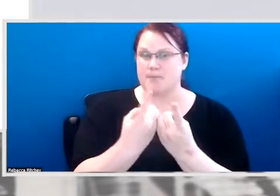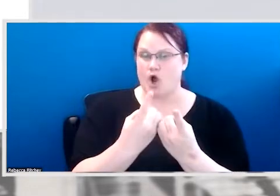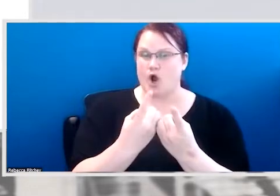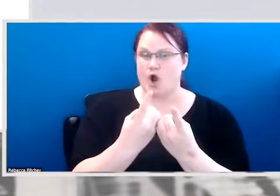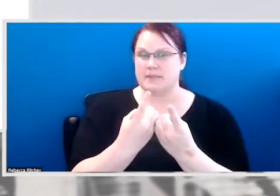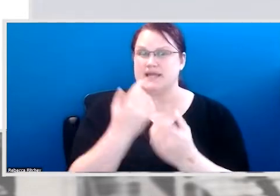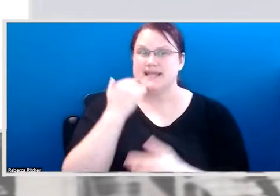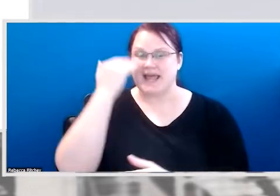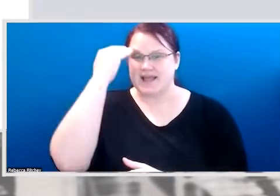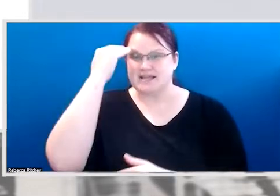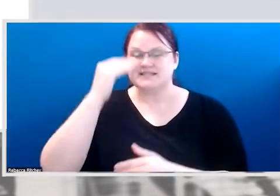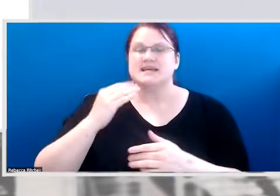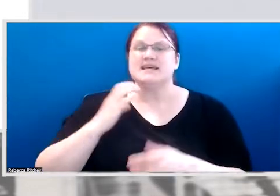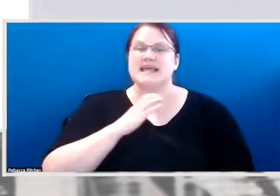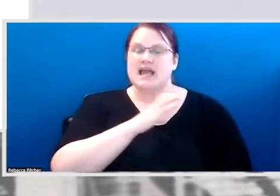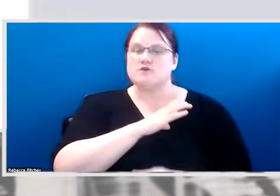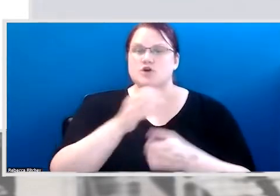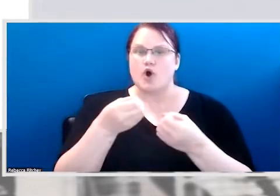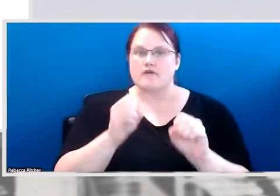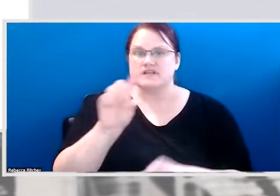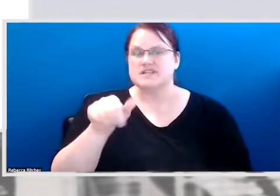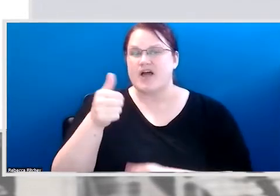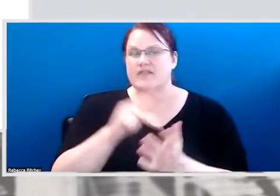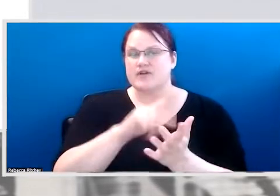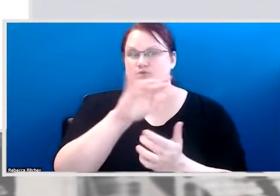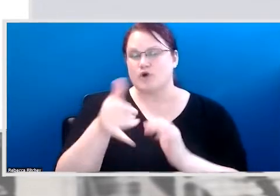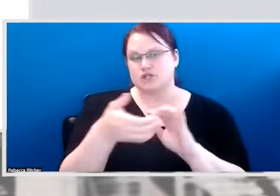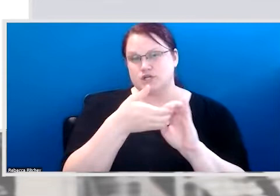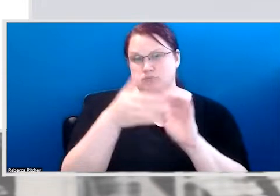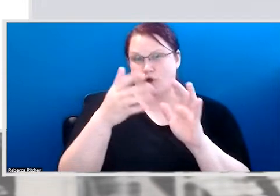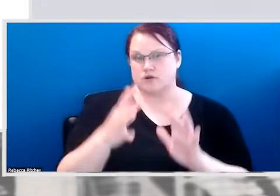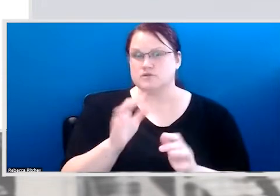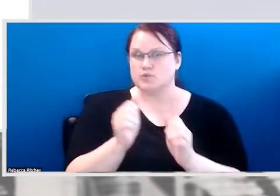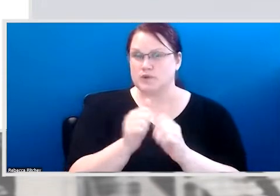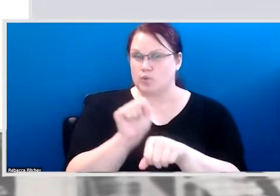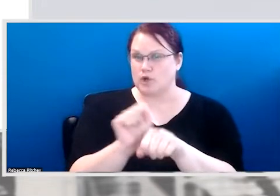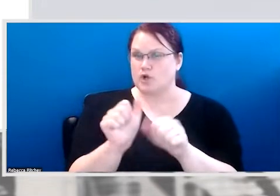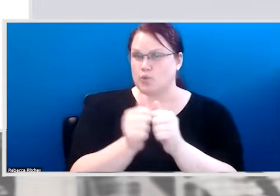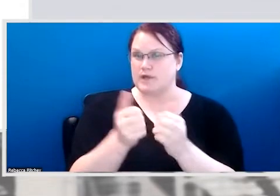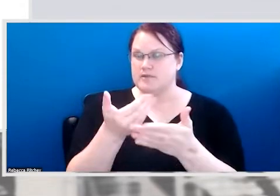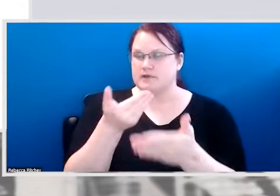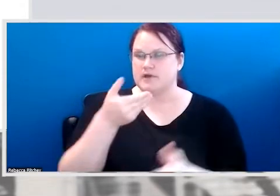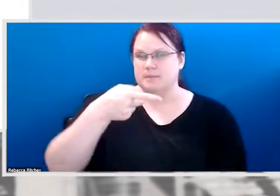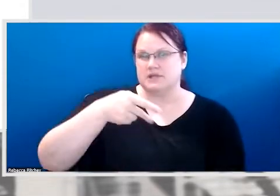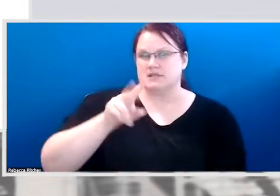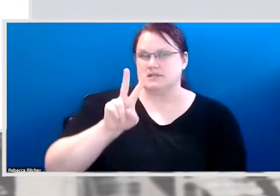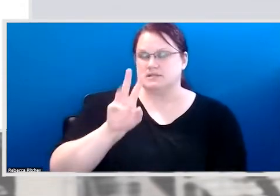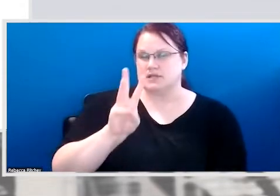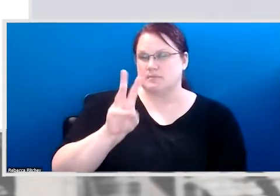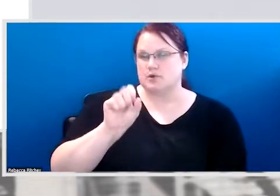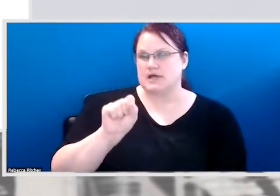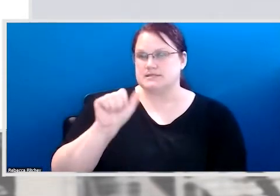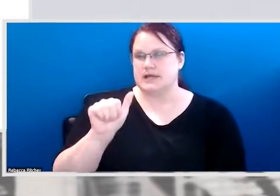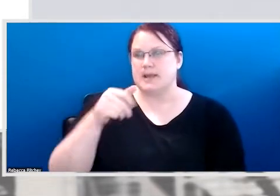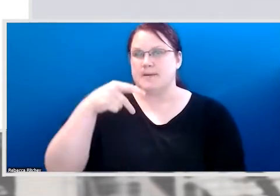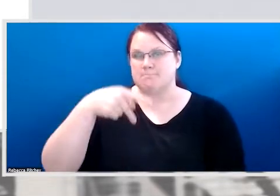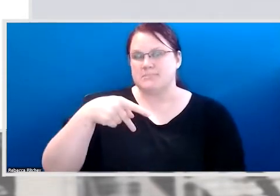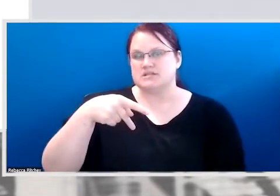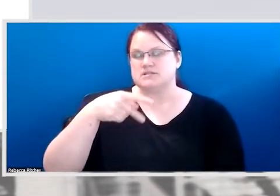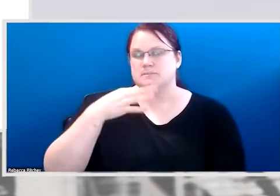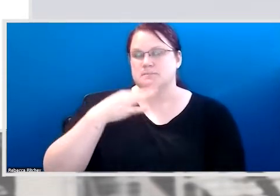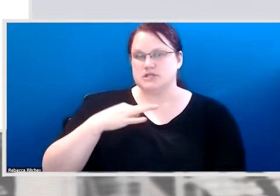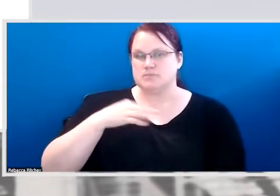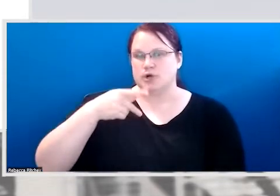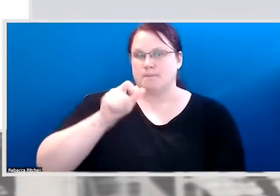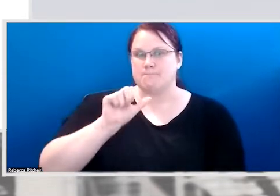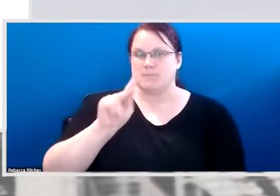council offices, and some other project partners we've worked with in the past, major partners like PWSA or the Pittsburgh Parks Conservancy. In